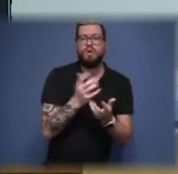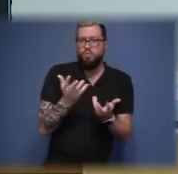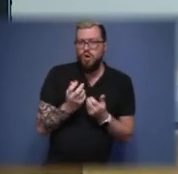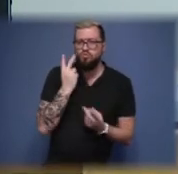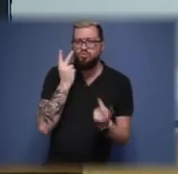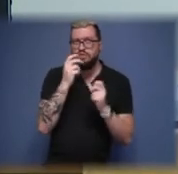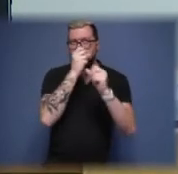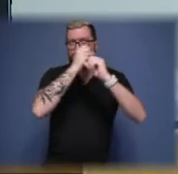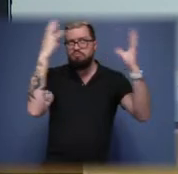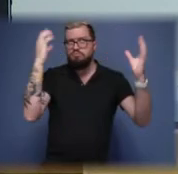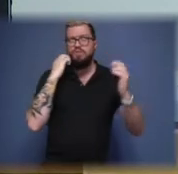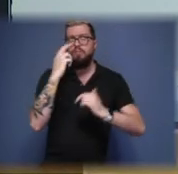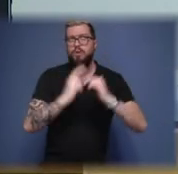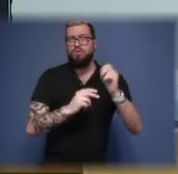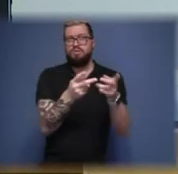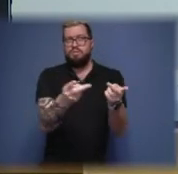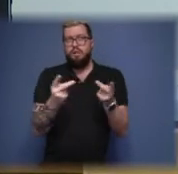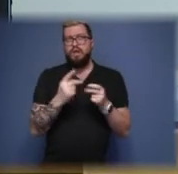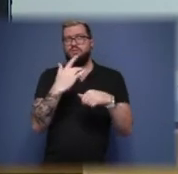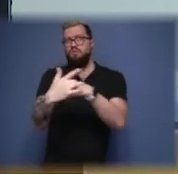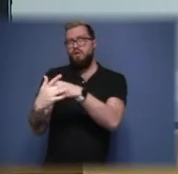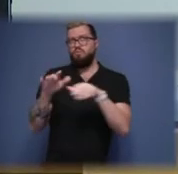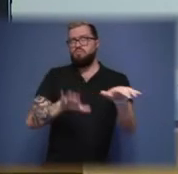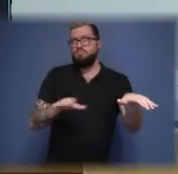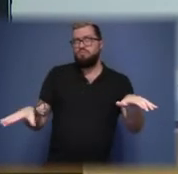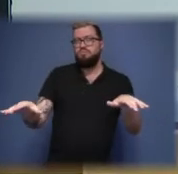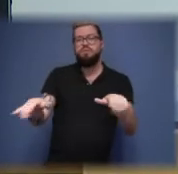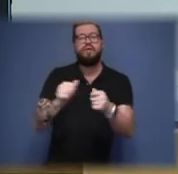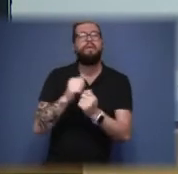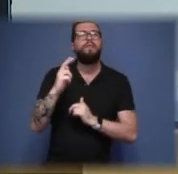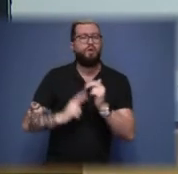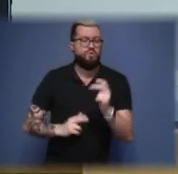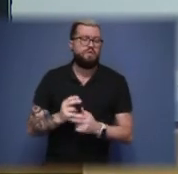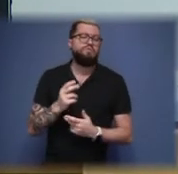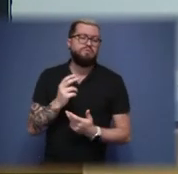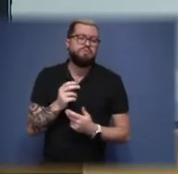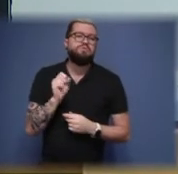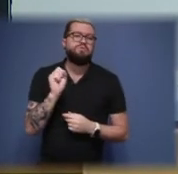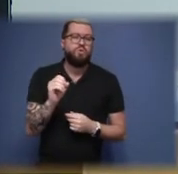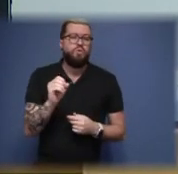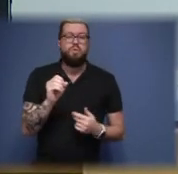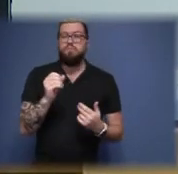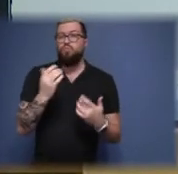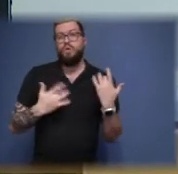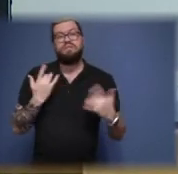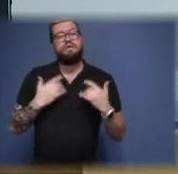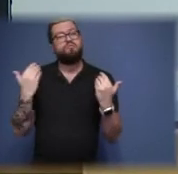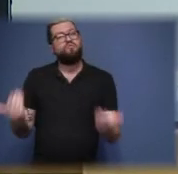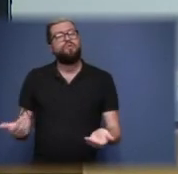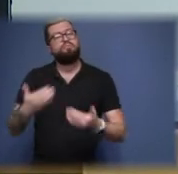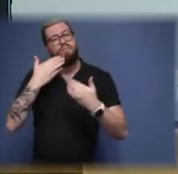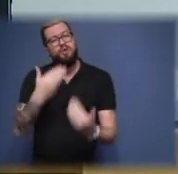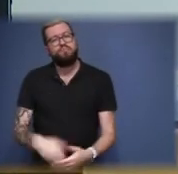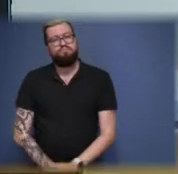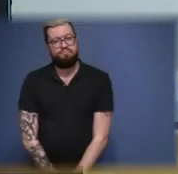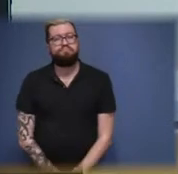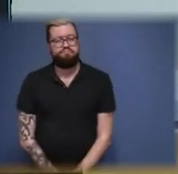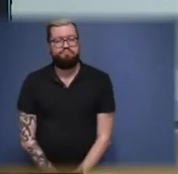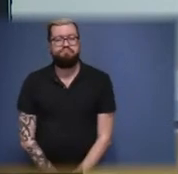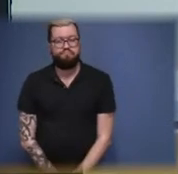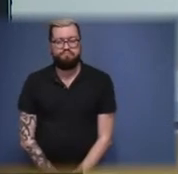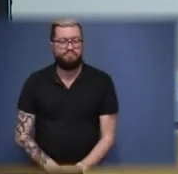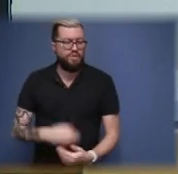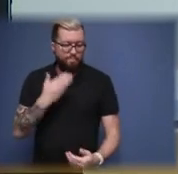see in spaces that are going to be in this building. So, yeah, I'm excited to move forward. So, thank you. You too. Thank